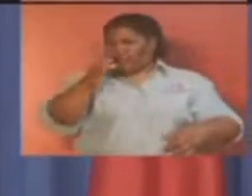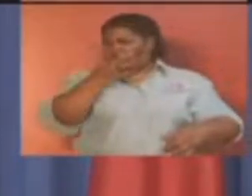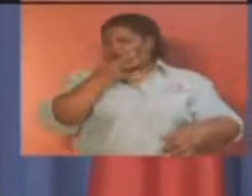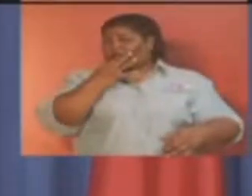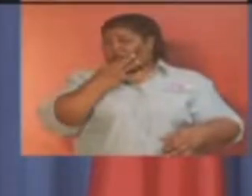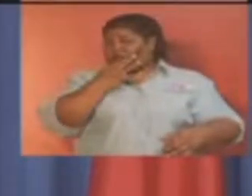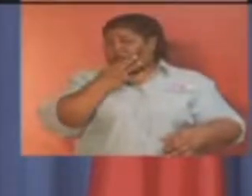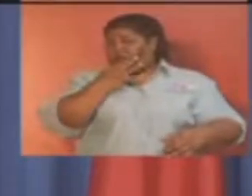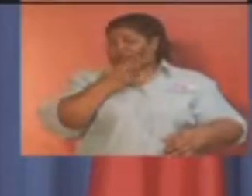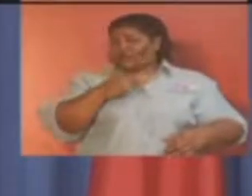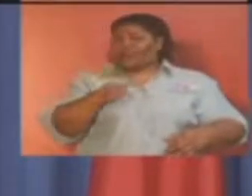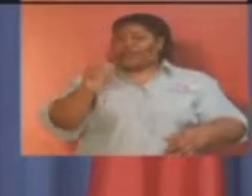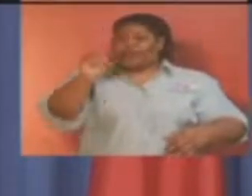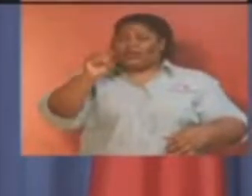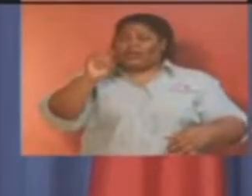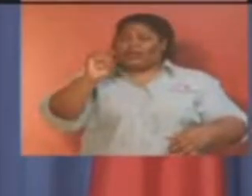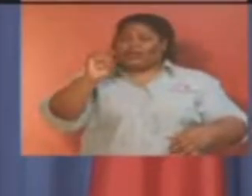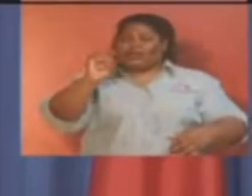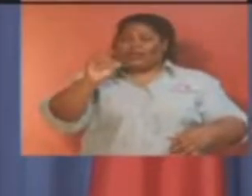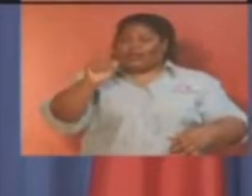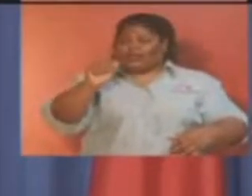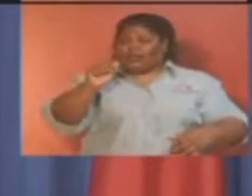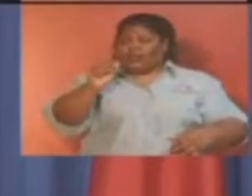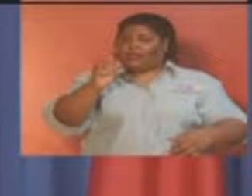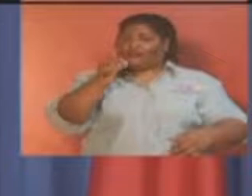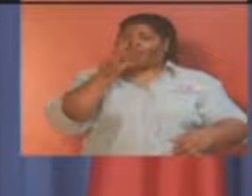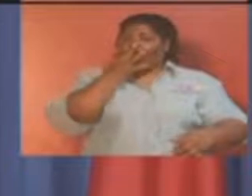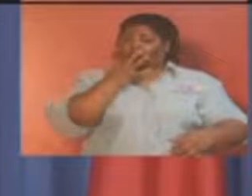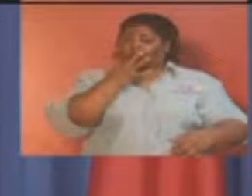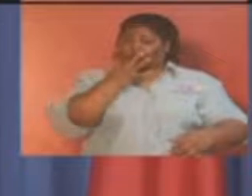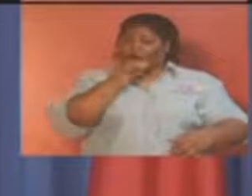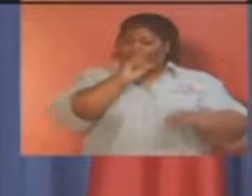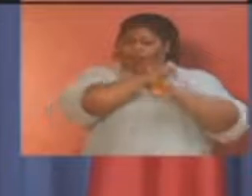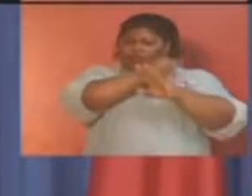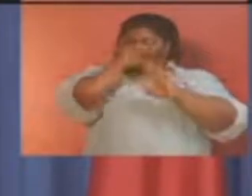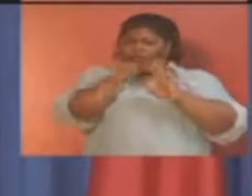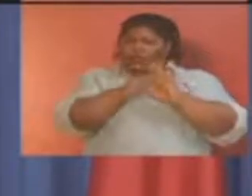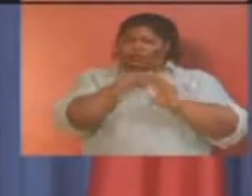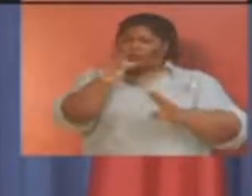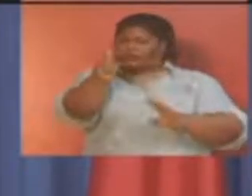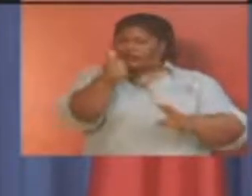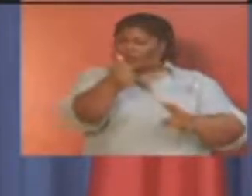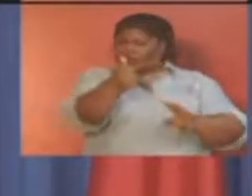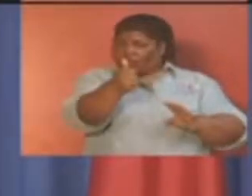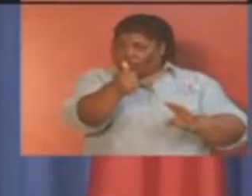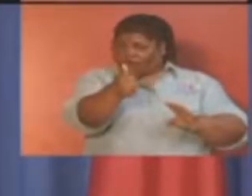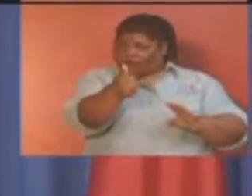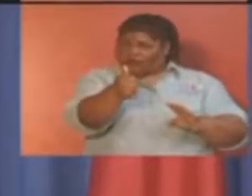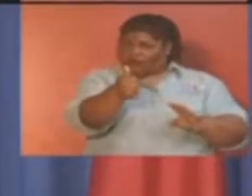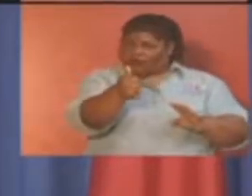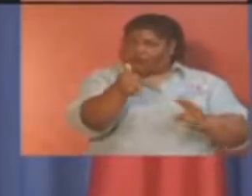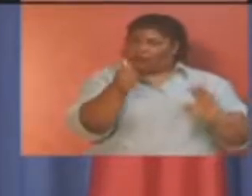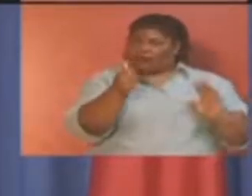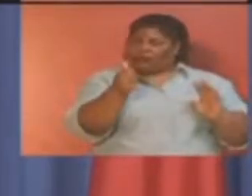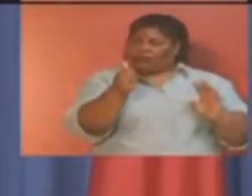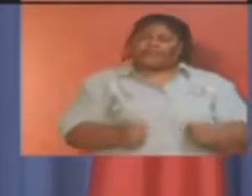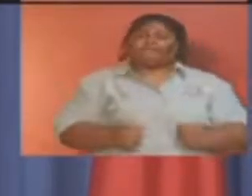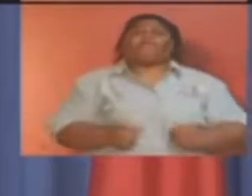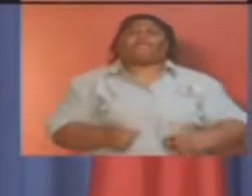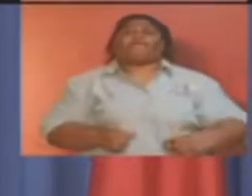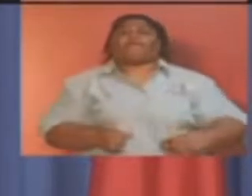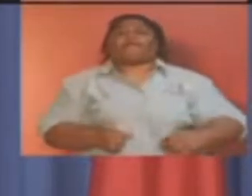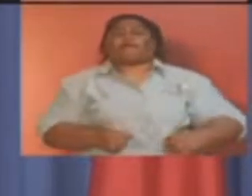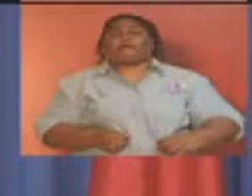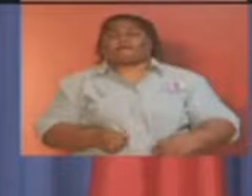that the SE exam will go on as supposed to, I think on the 10th of June. So that is the answers to those